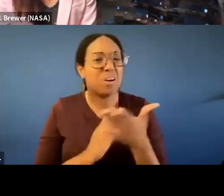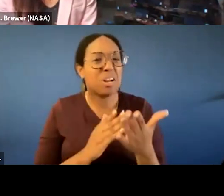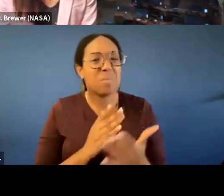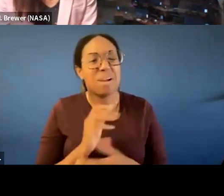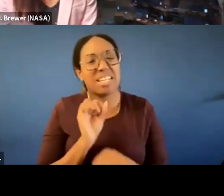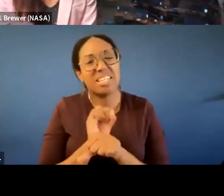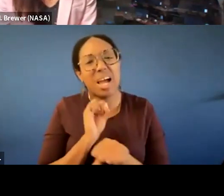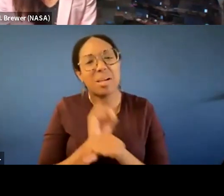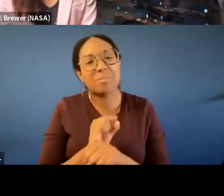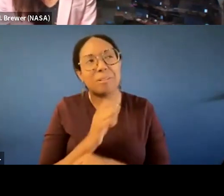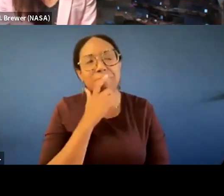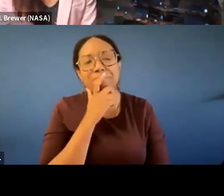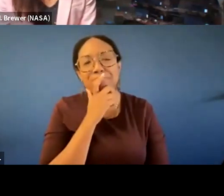that,